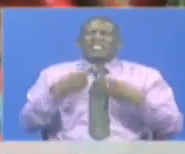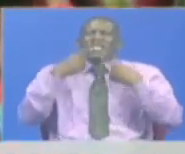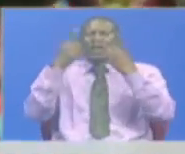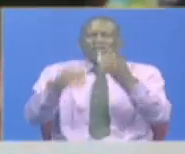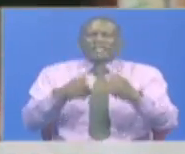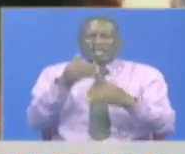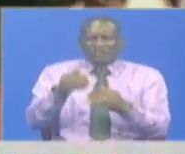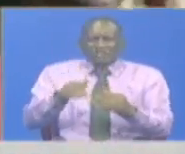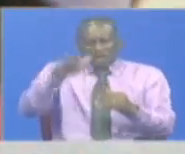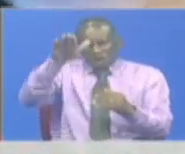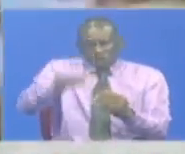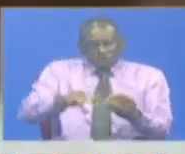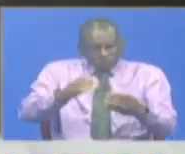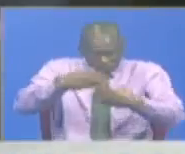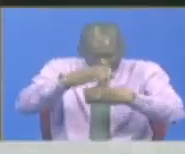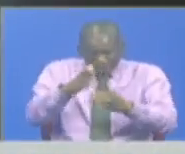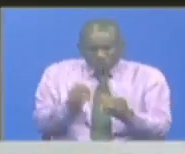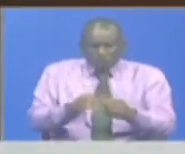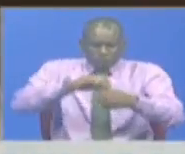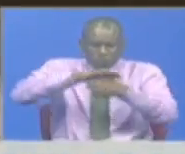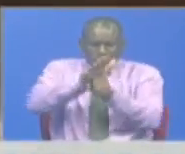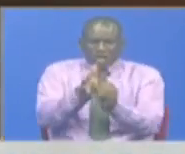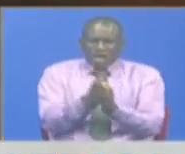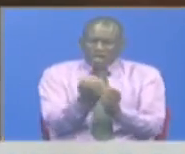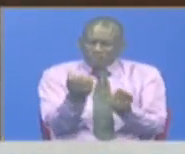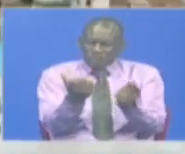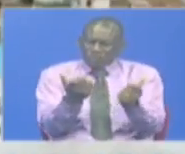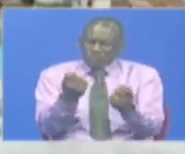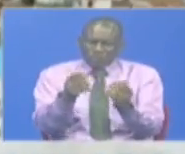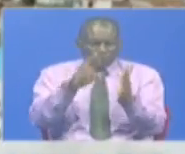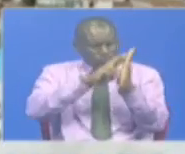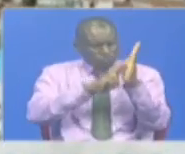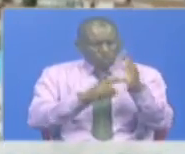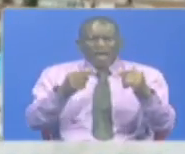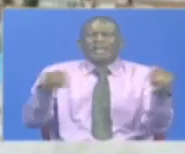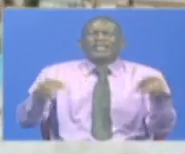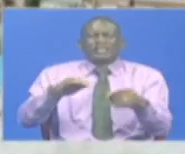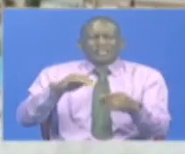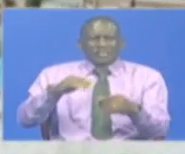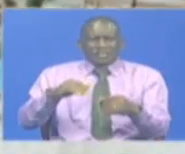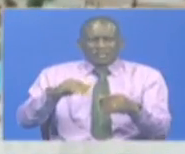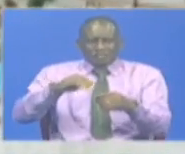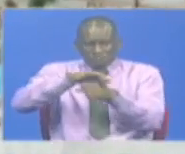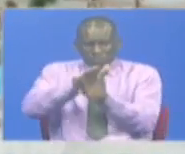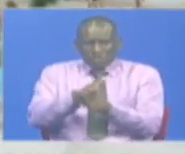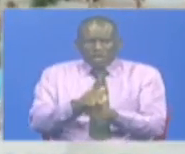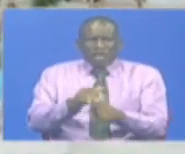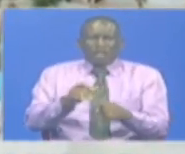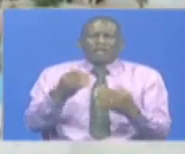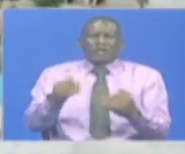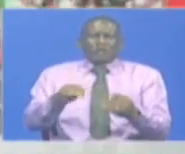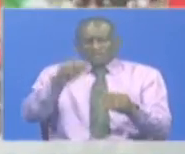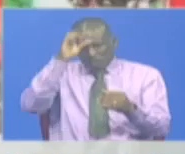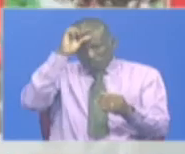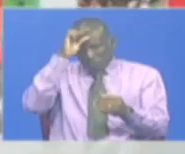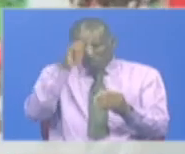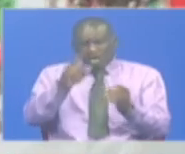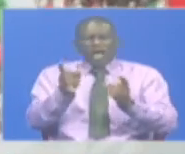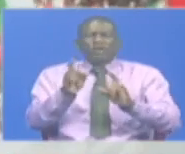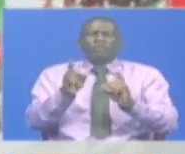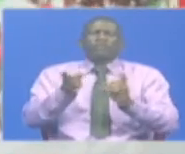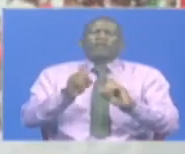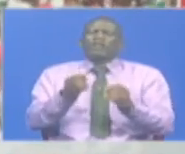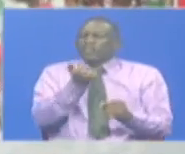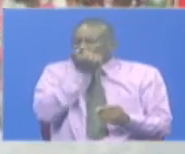for COVID-19 and few precautions against the disease. Authorities have downplayed the seriousness of the virus and